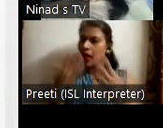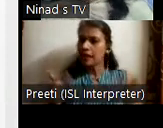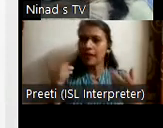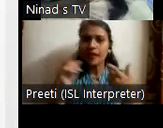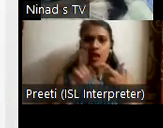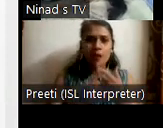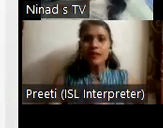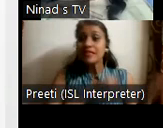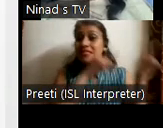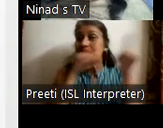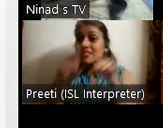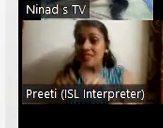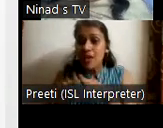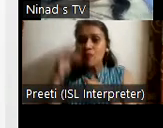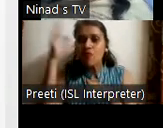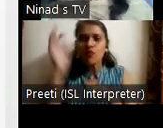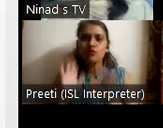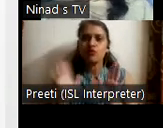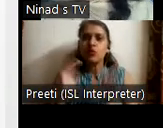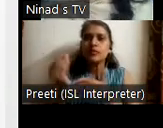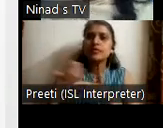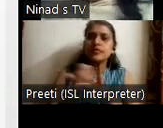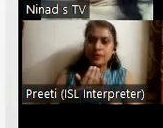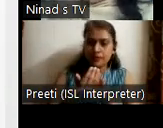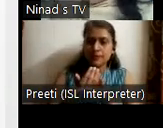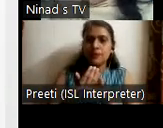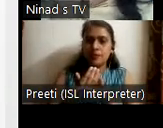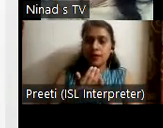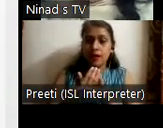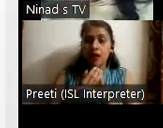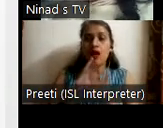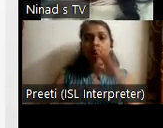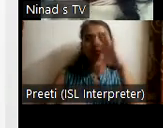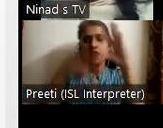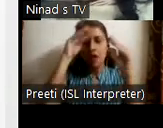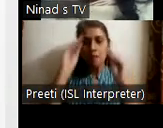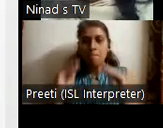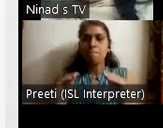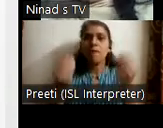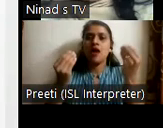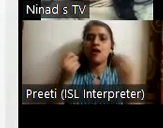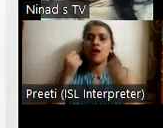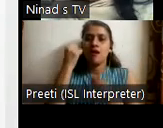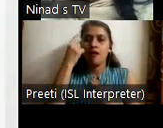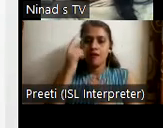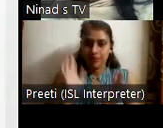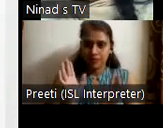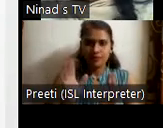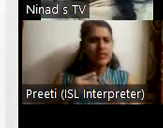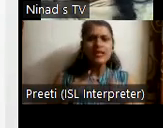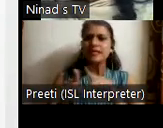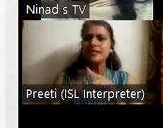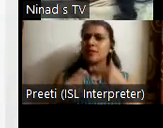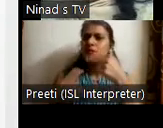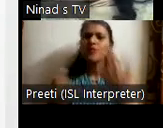repeated in future, and they live a healthy life. So why I give you this example only